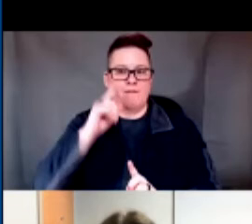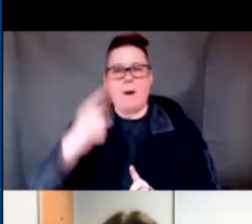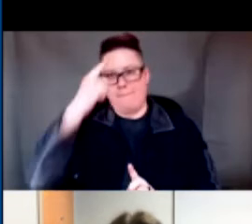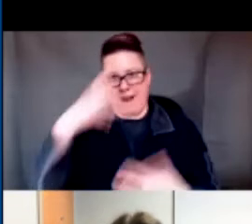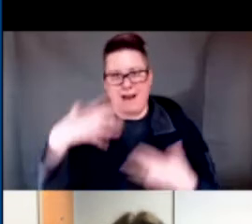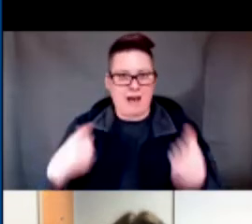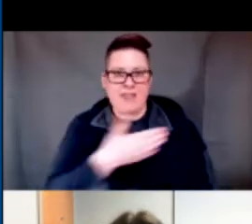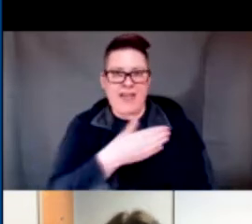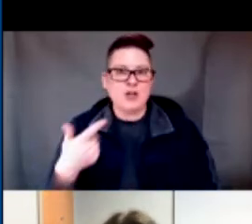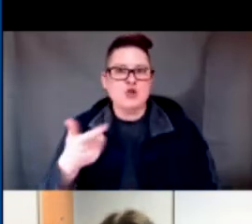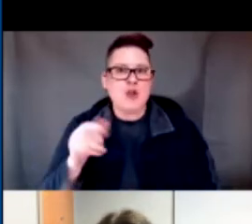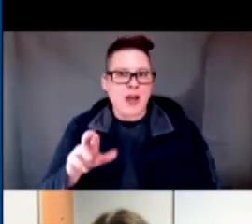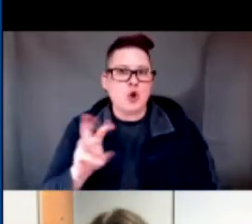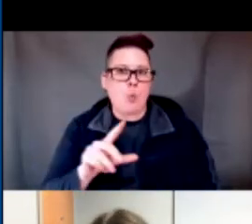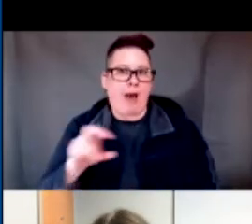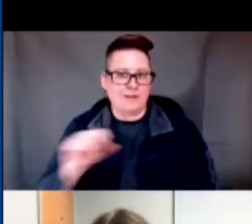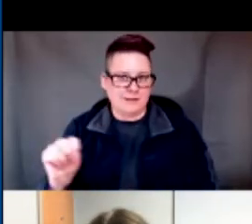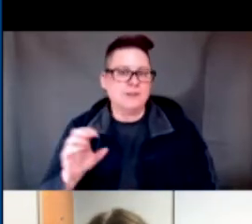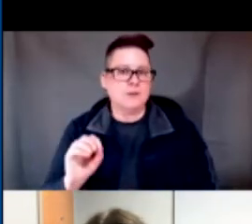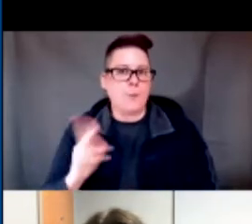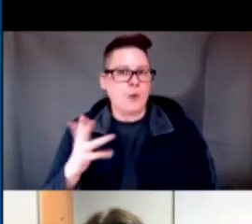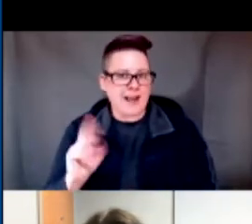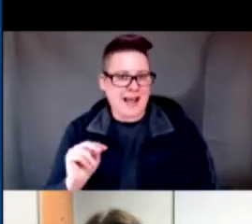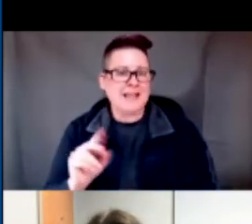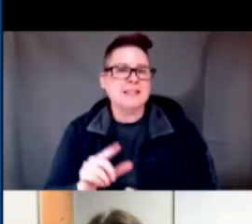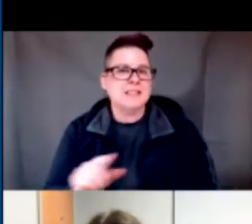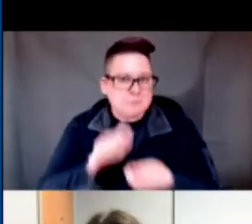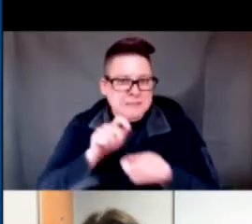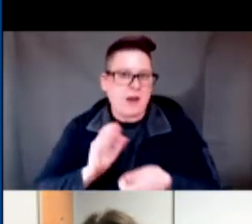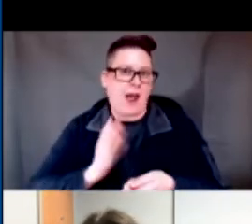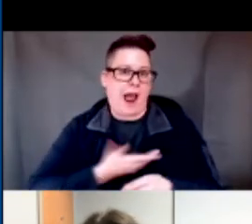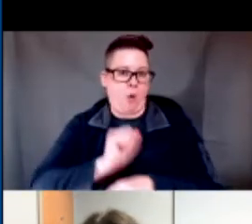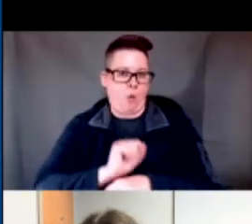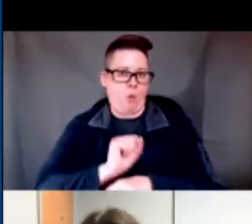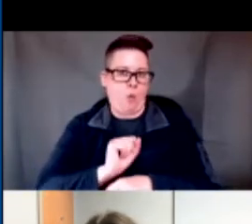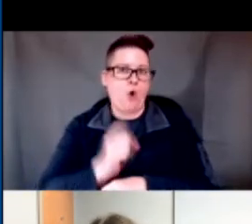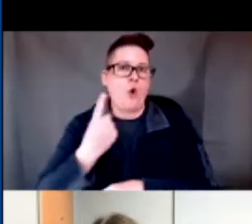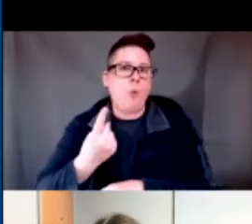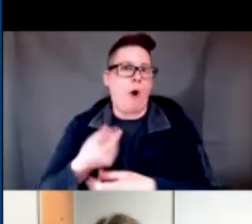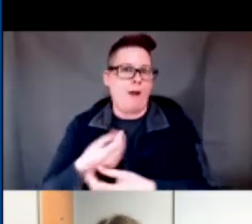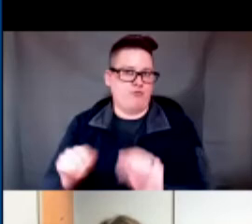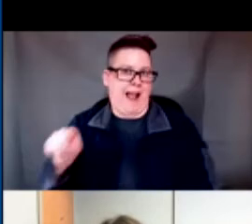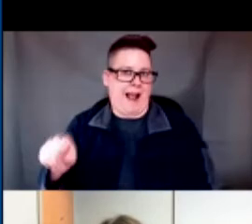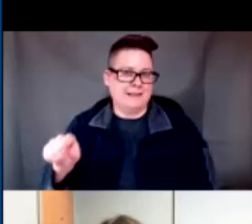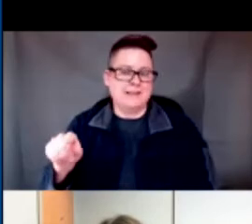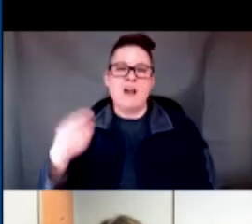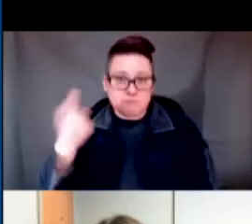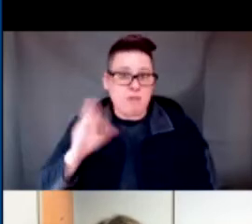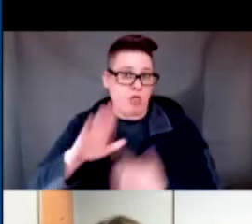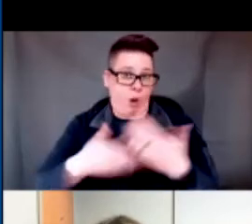health and gender wellness in OBGYN, and specifically some of our work at one of the practices that we have. So we have a whole team